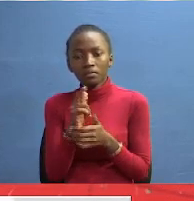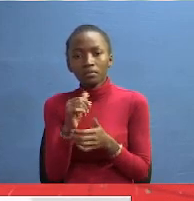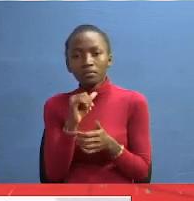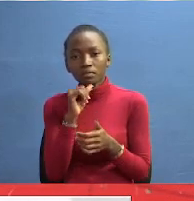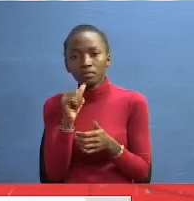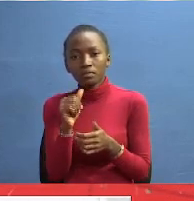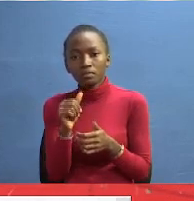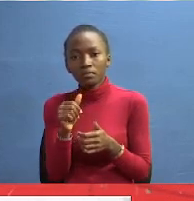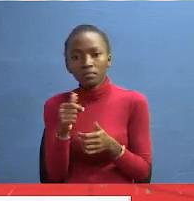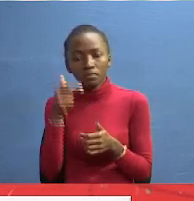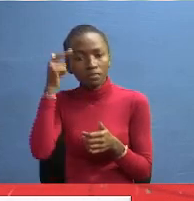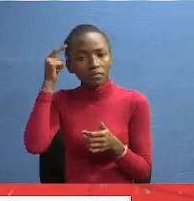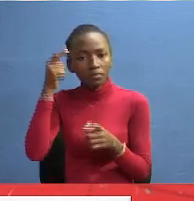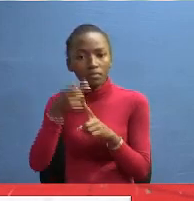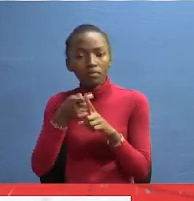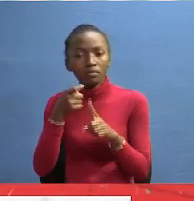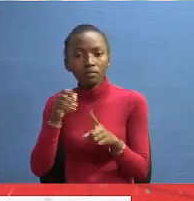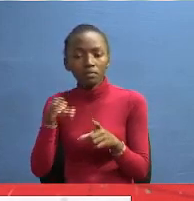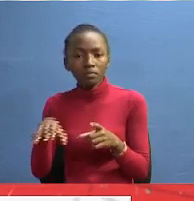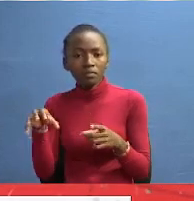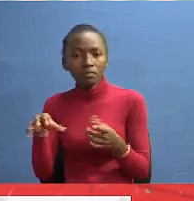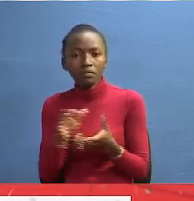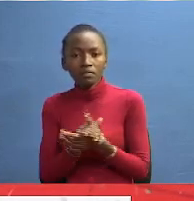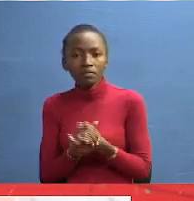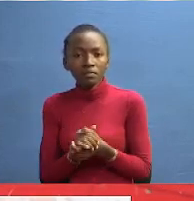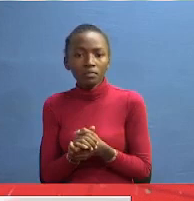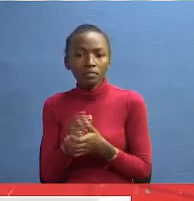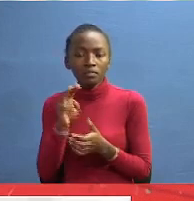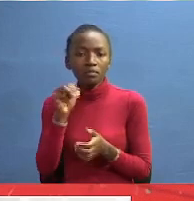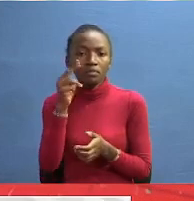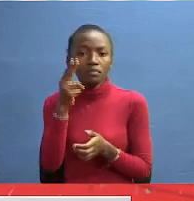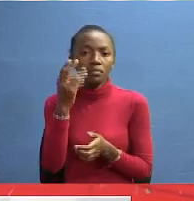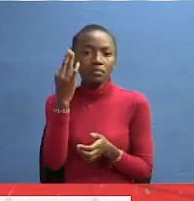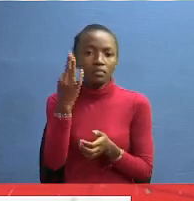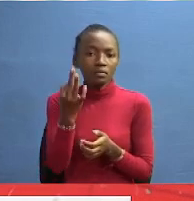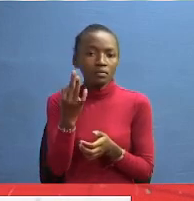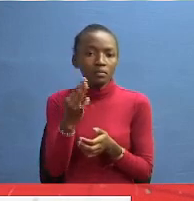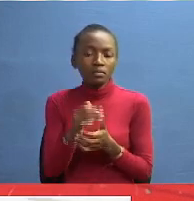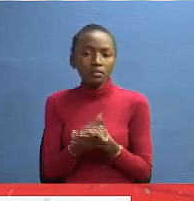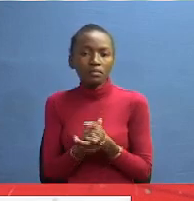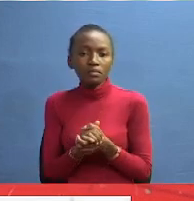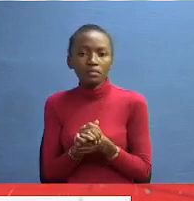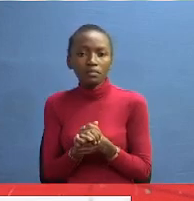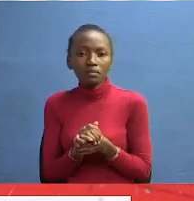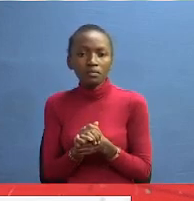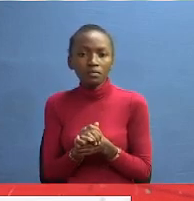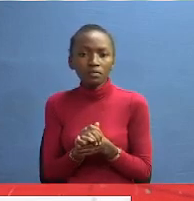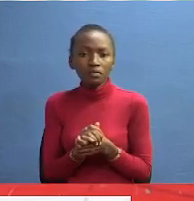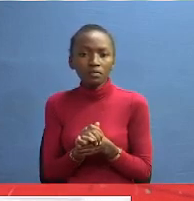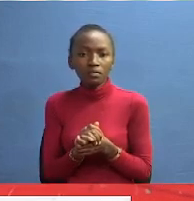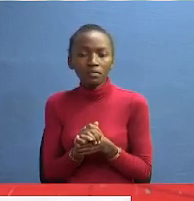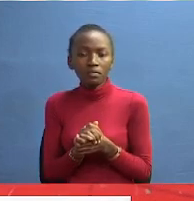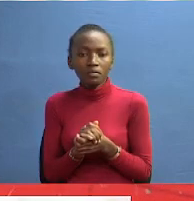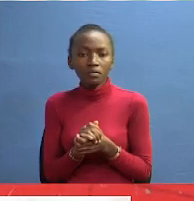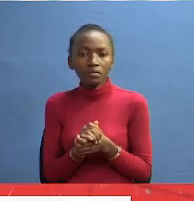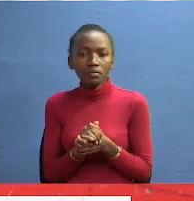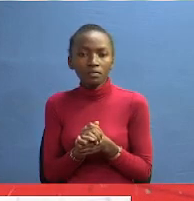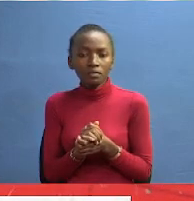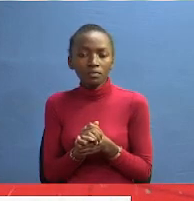Congo, because we know, like, say, the M23, which is of course a thorn in the flesh on the eastern part of